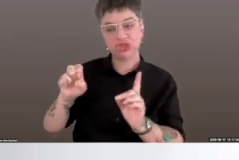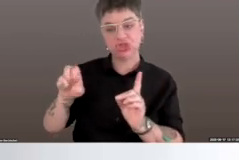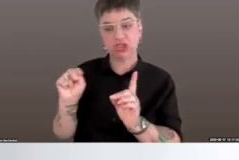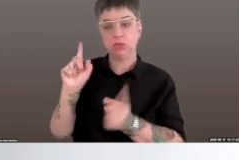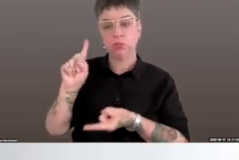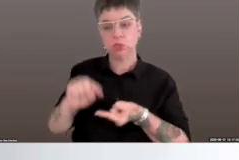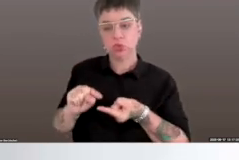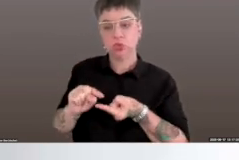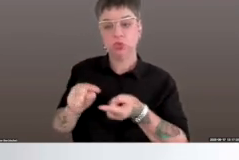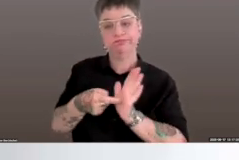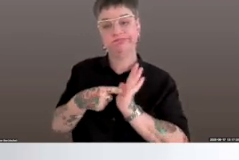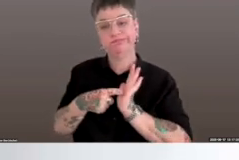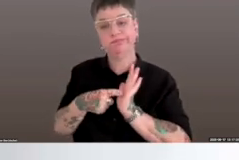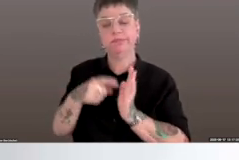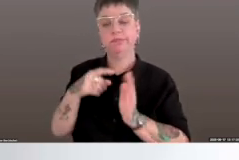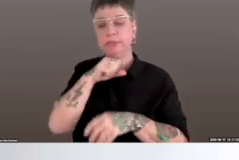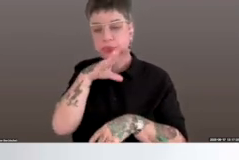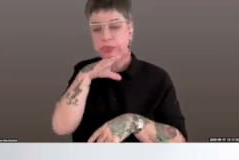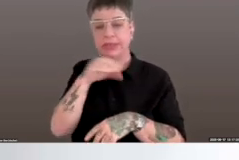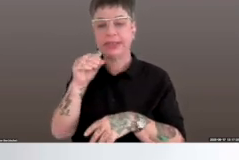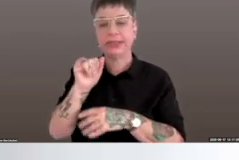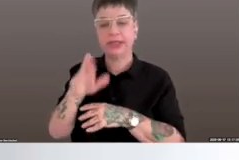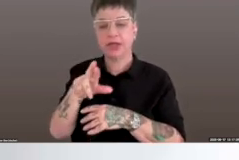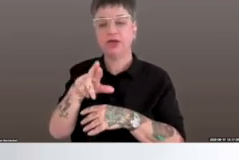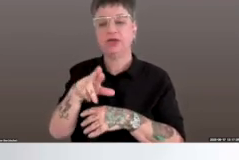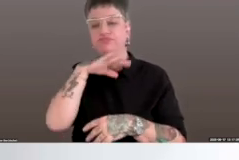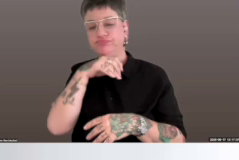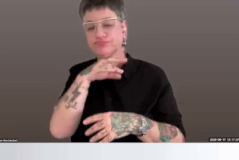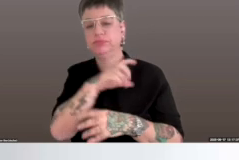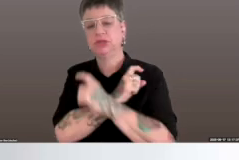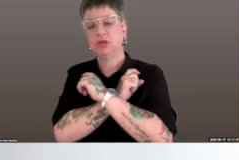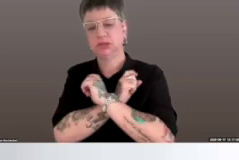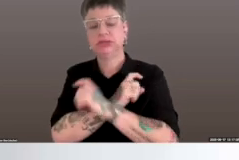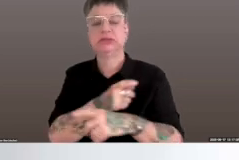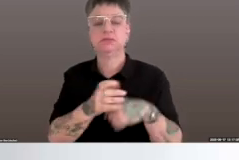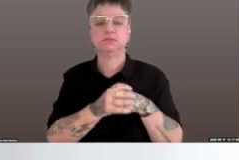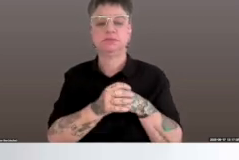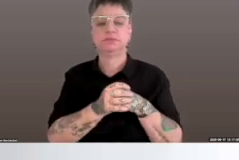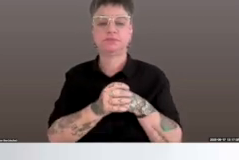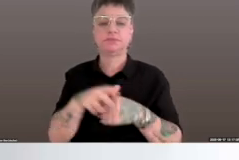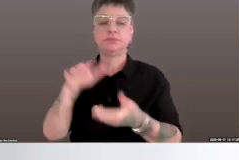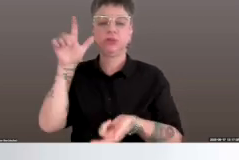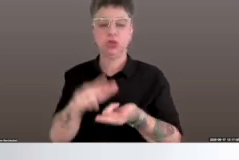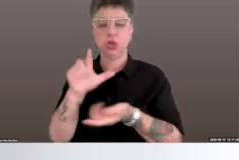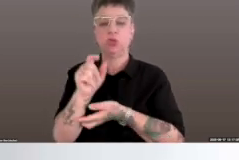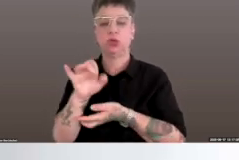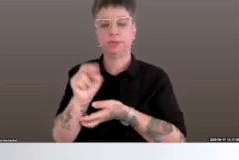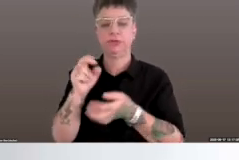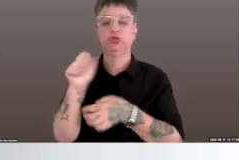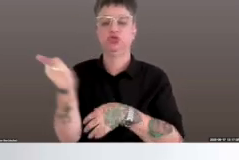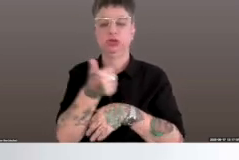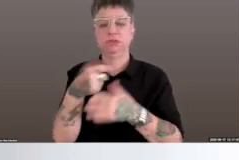criteria pollutants and air toxics. The Low Carbon Transportation Program is part of the California